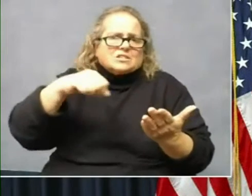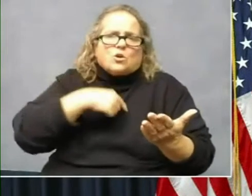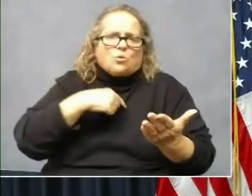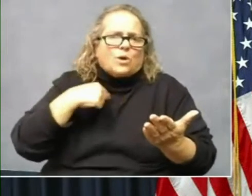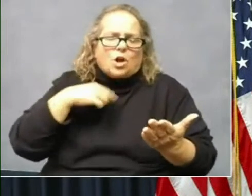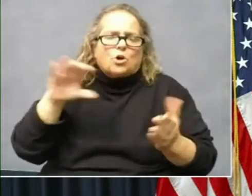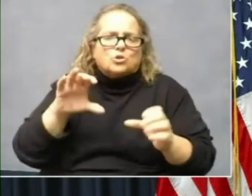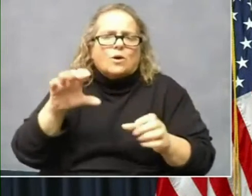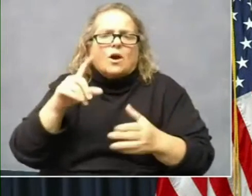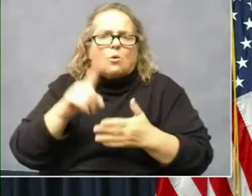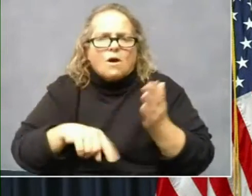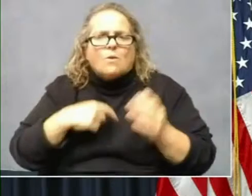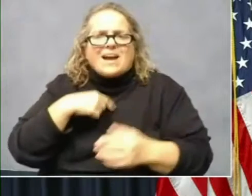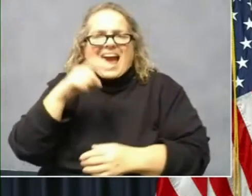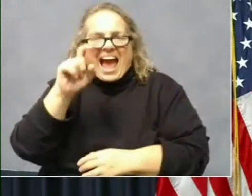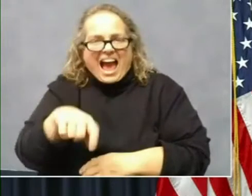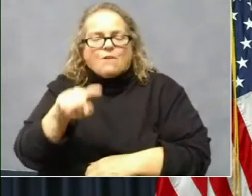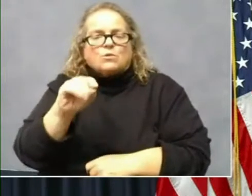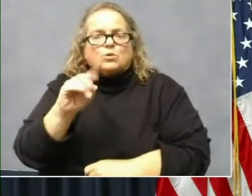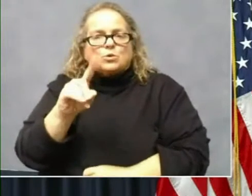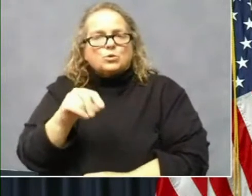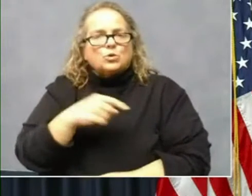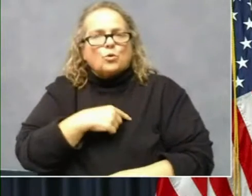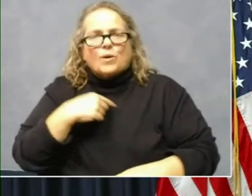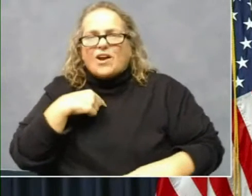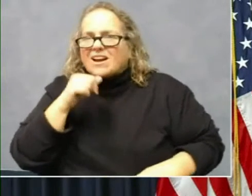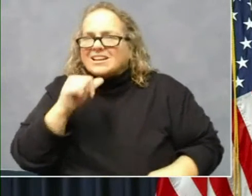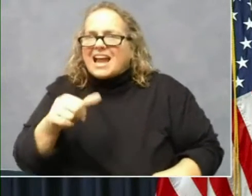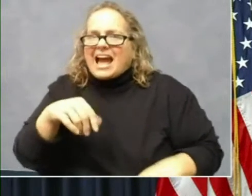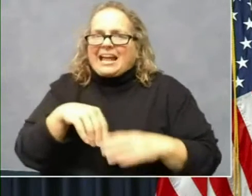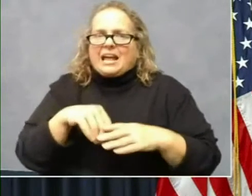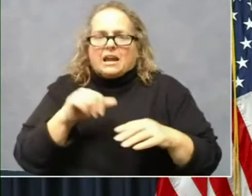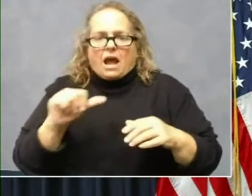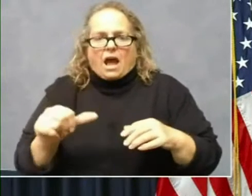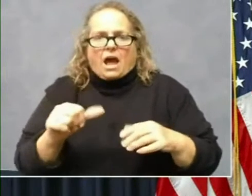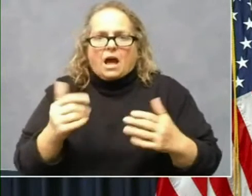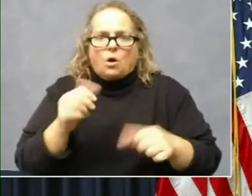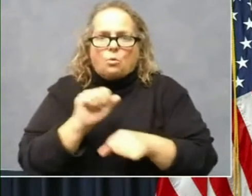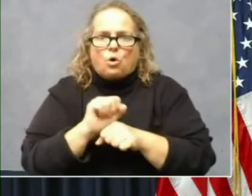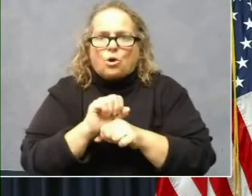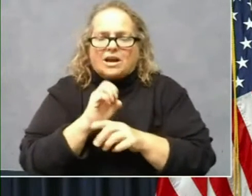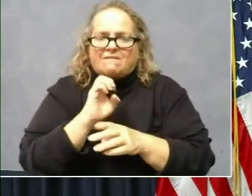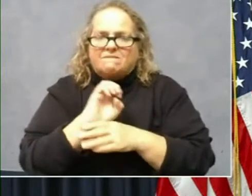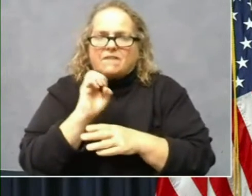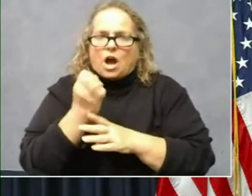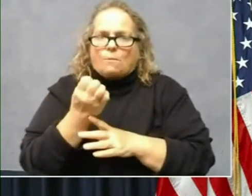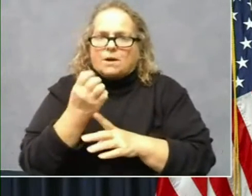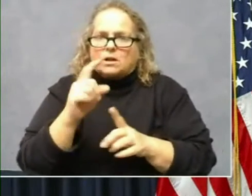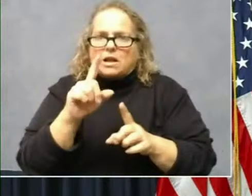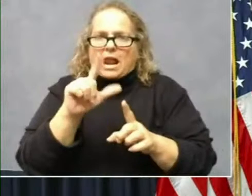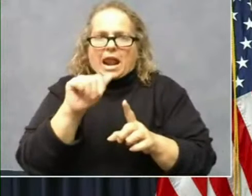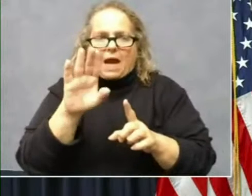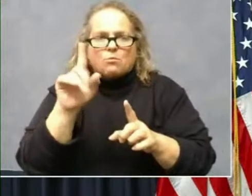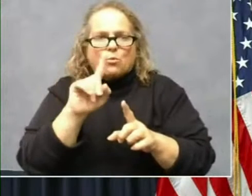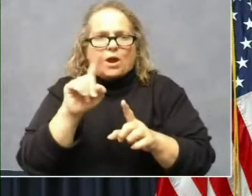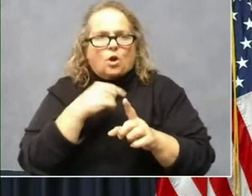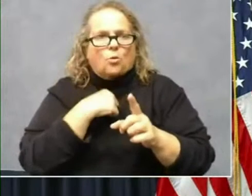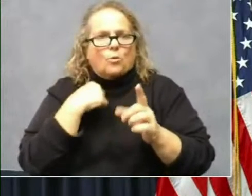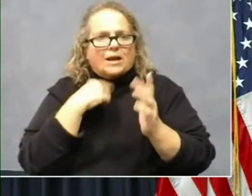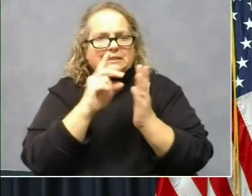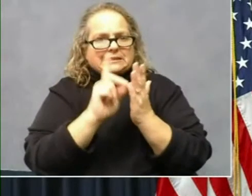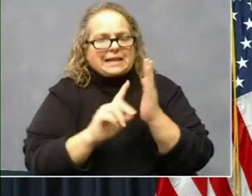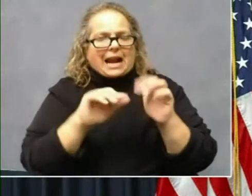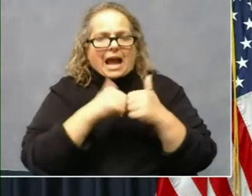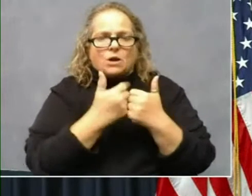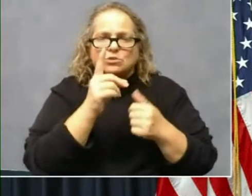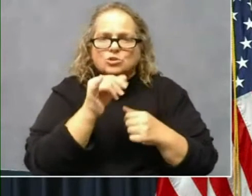do. We are not in a sterile work environment or lab getting to design how to do this. We are in a real life,